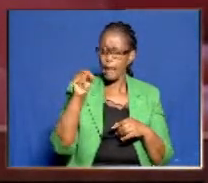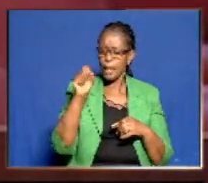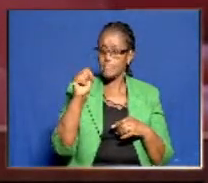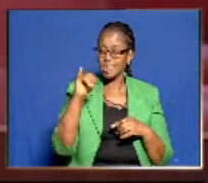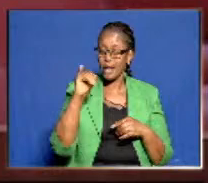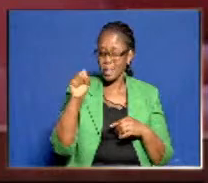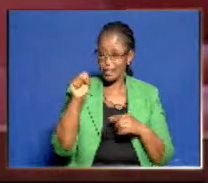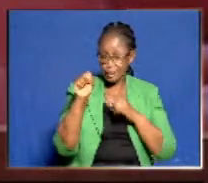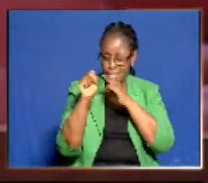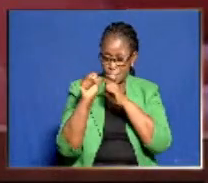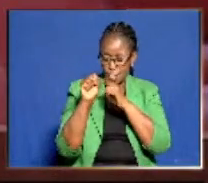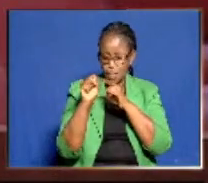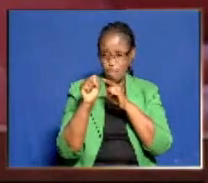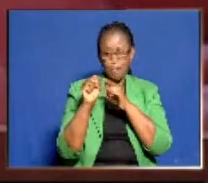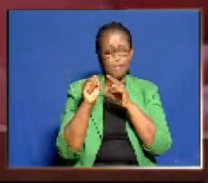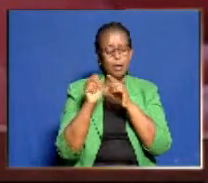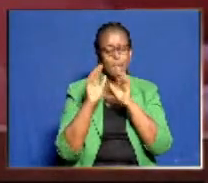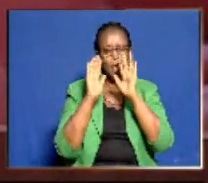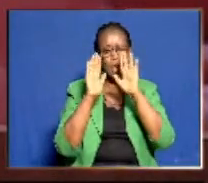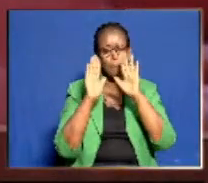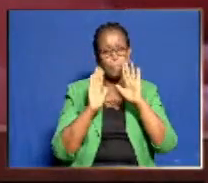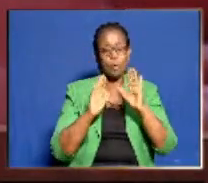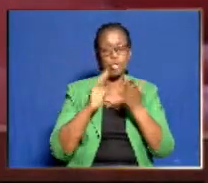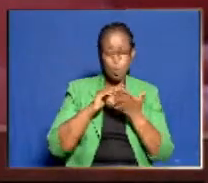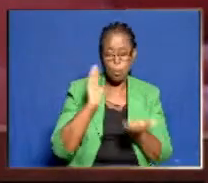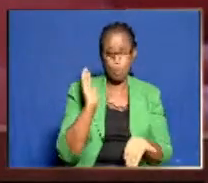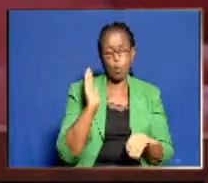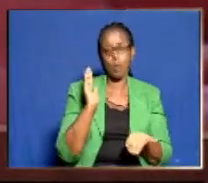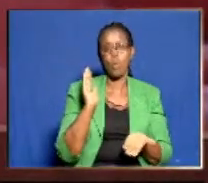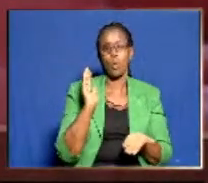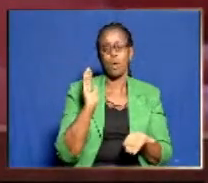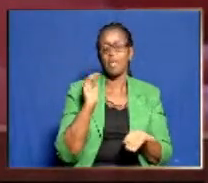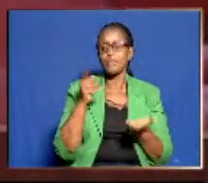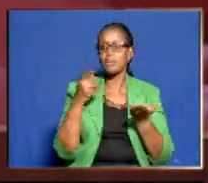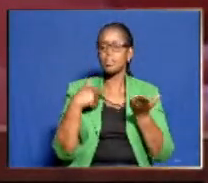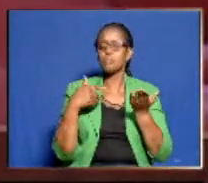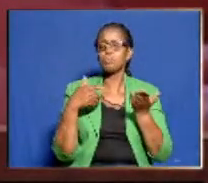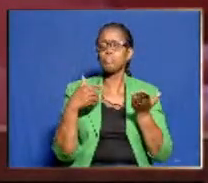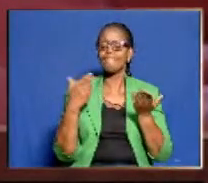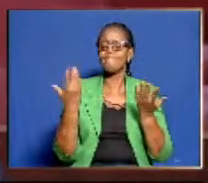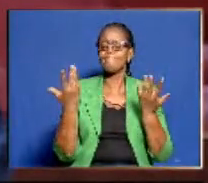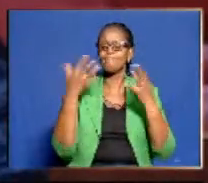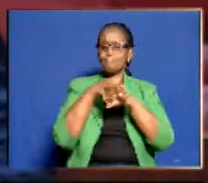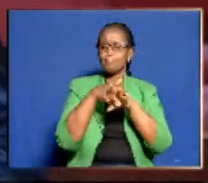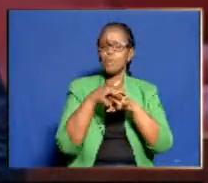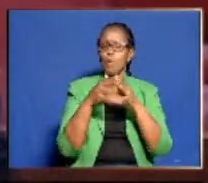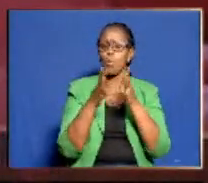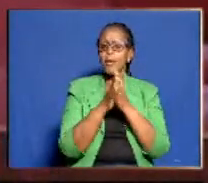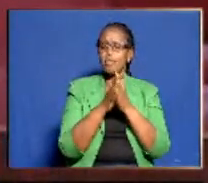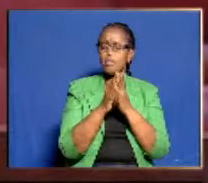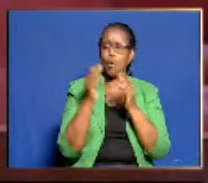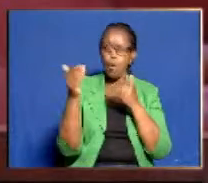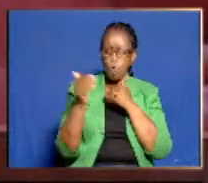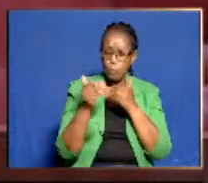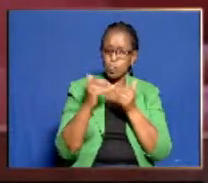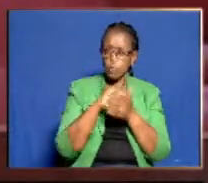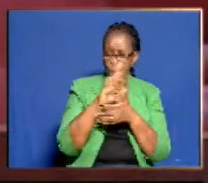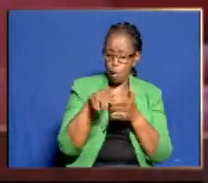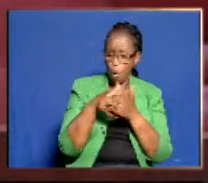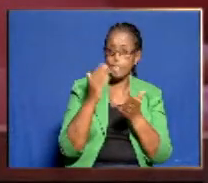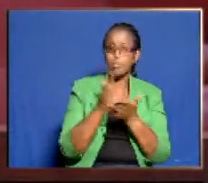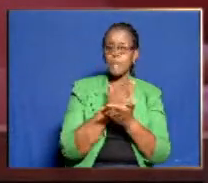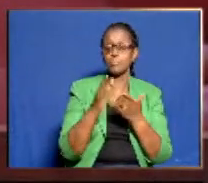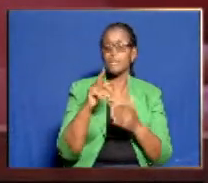critical institution which overlaps almost in every department of sector of this government. They're